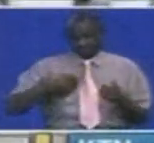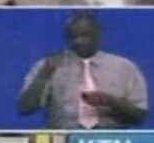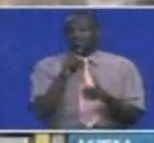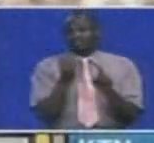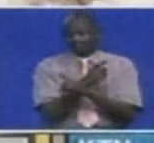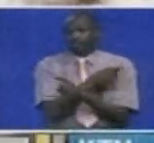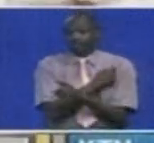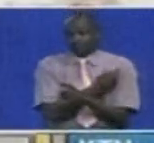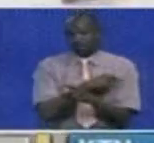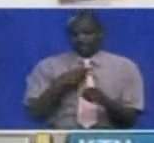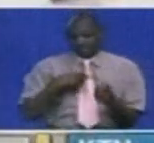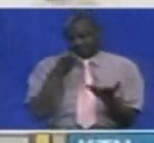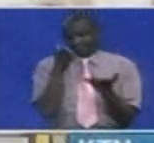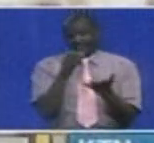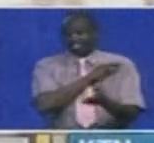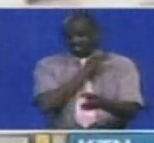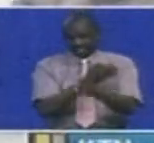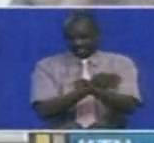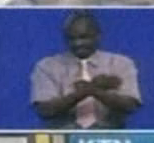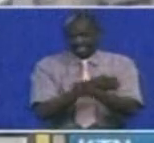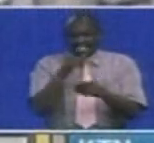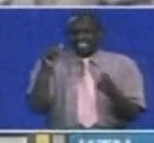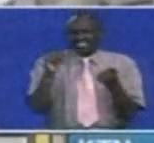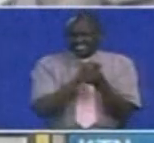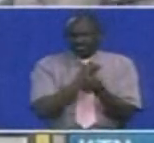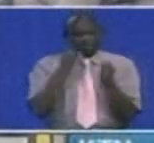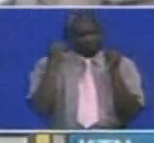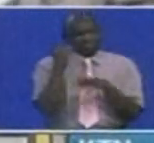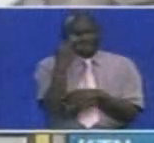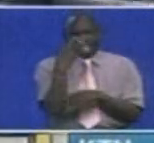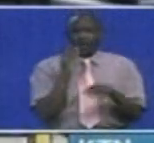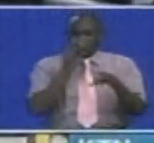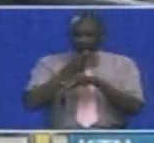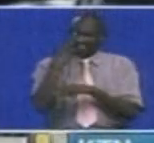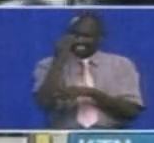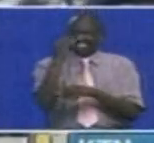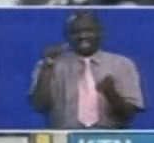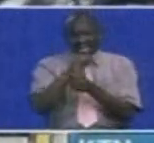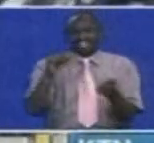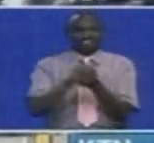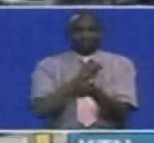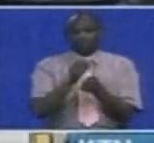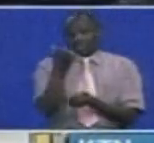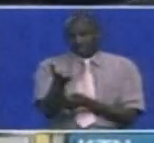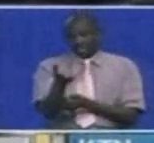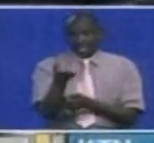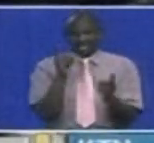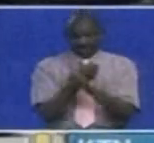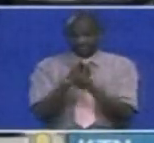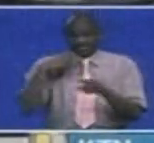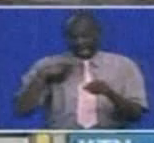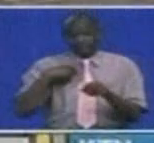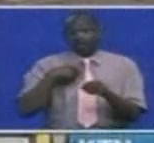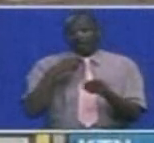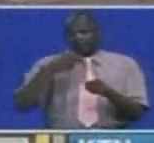in Abuja. The blast destroyed more than 30 vehicles, causing secondary explosions as their fuel tanks